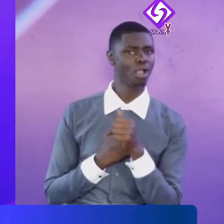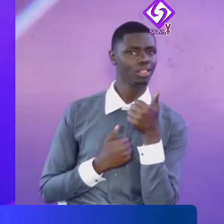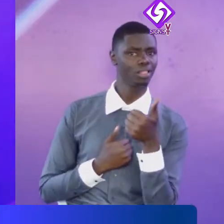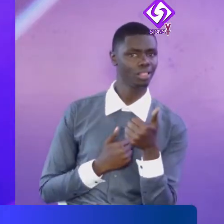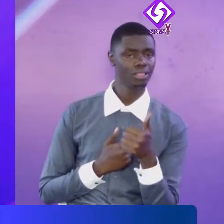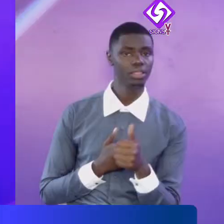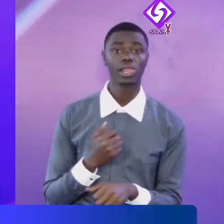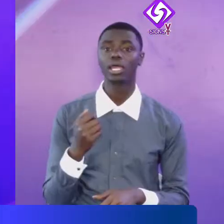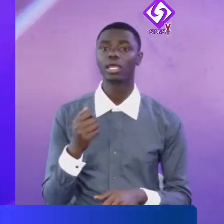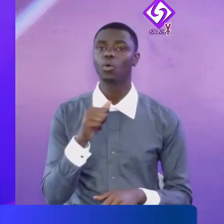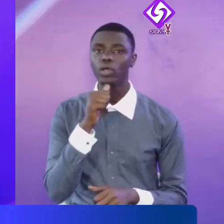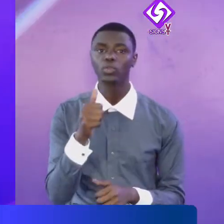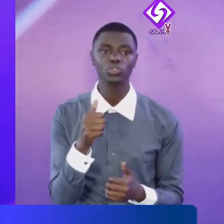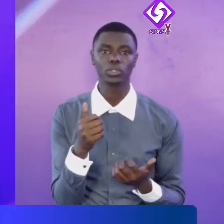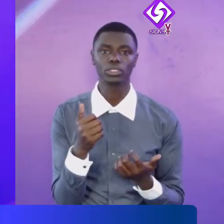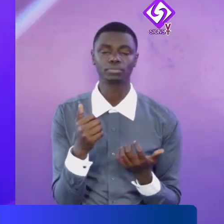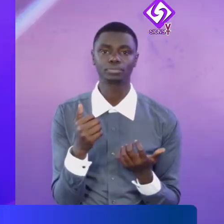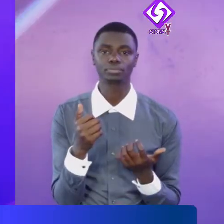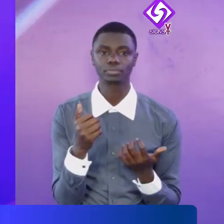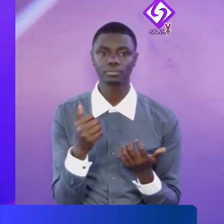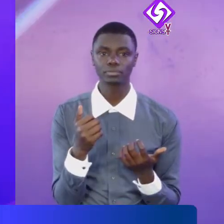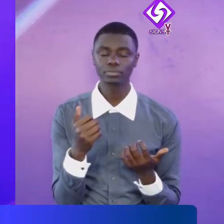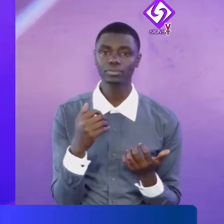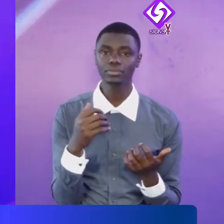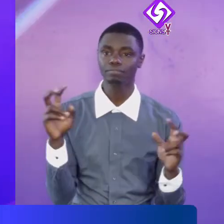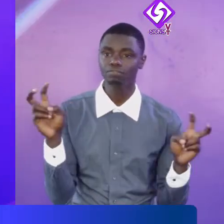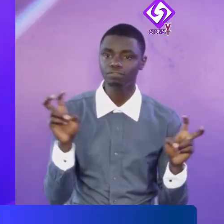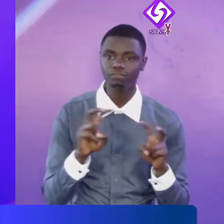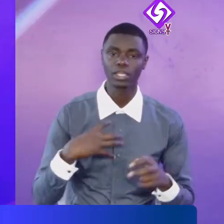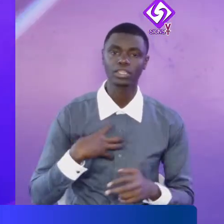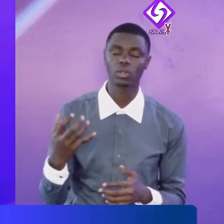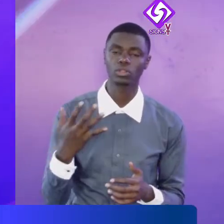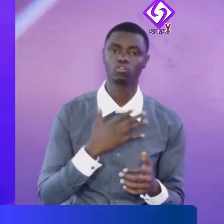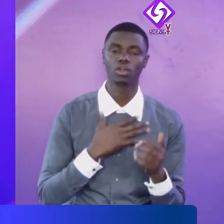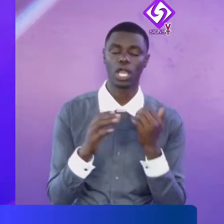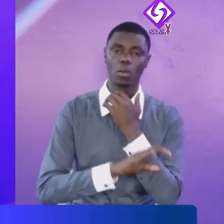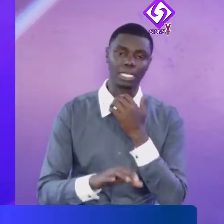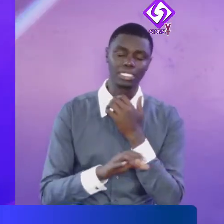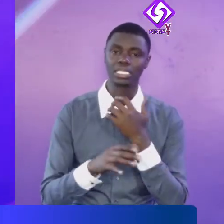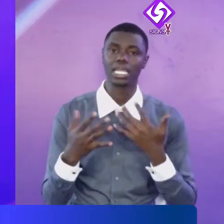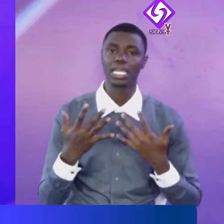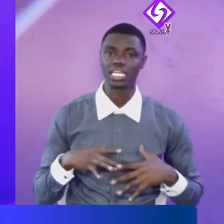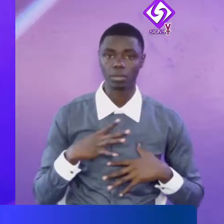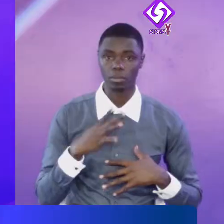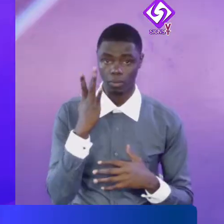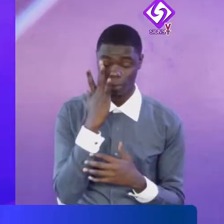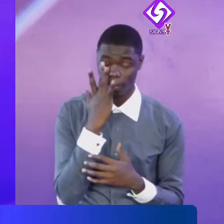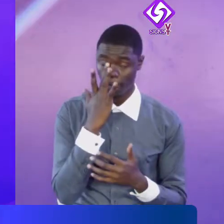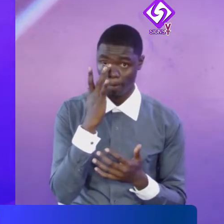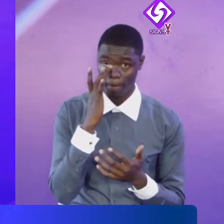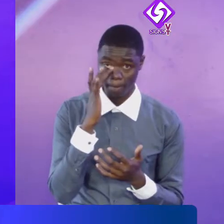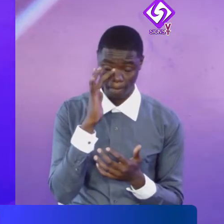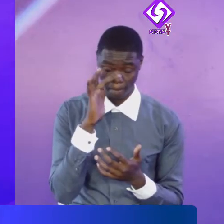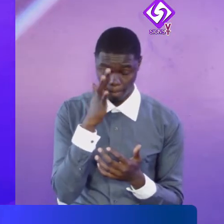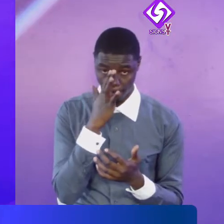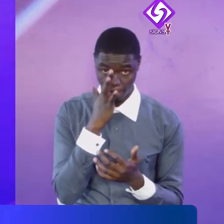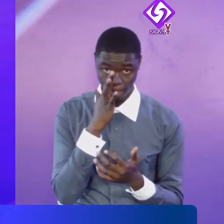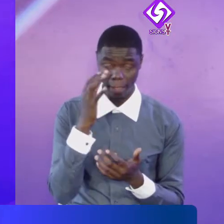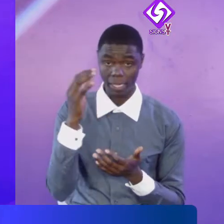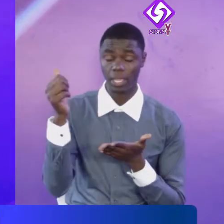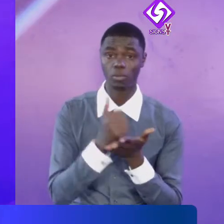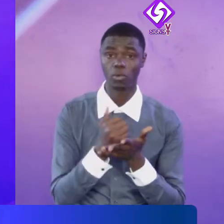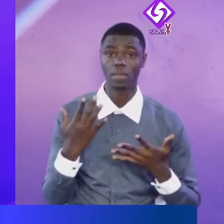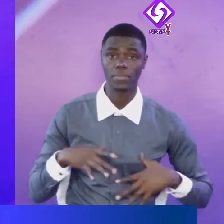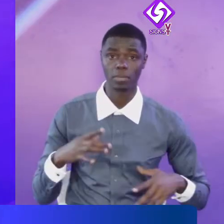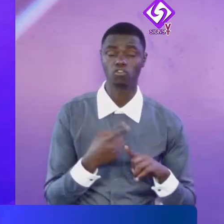Why don't we live over the wealth of our country and even employ people from Somalia? Why don't we employ people from